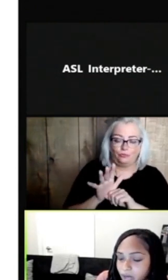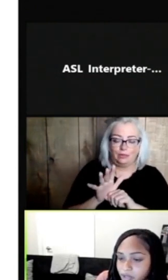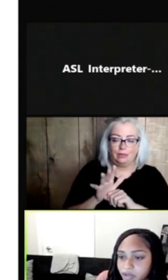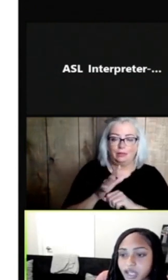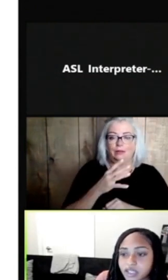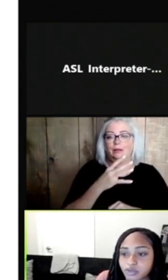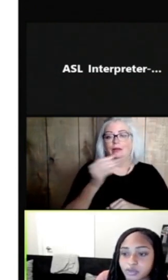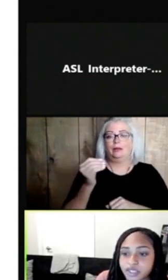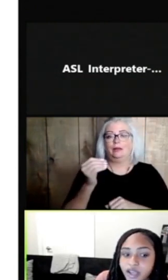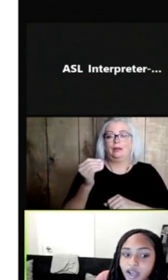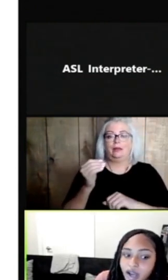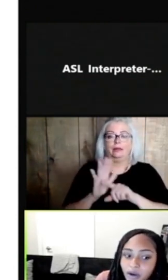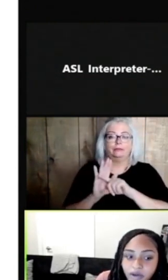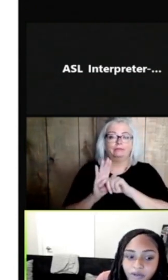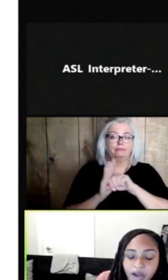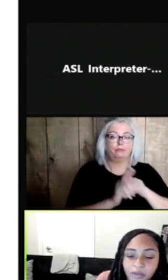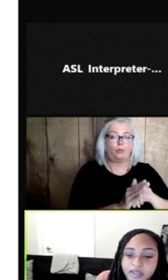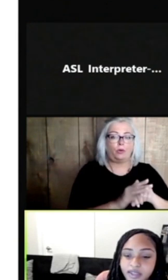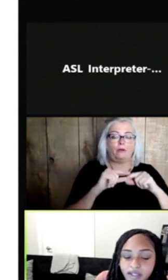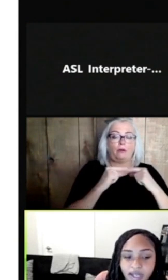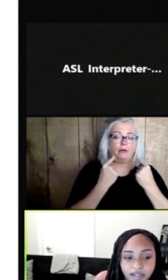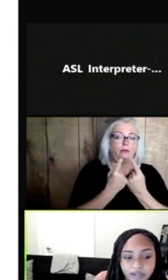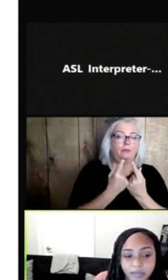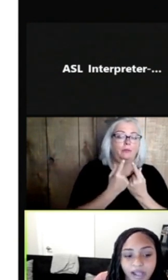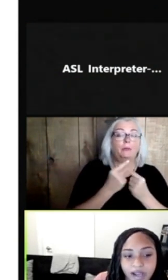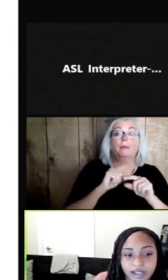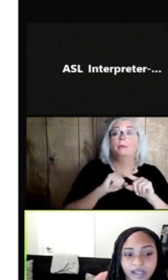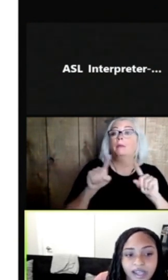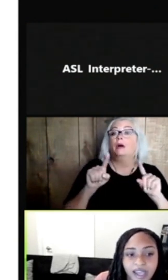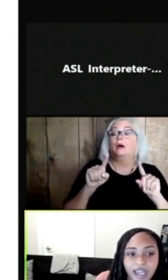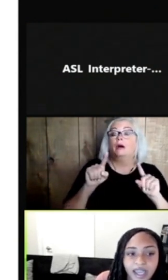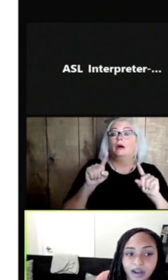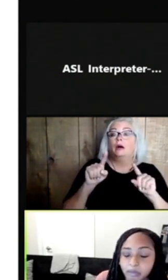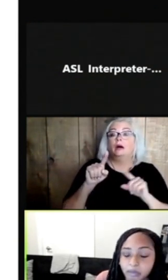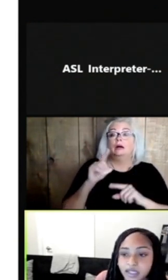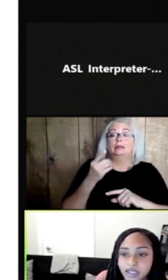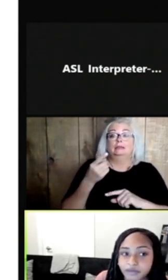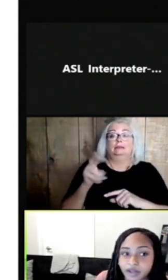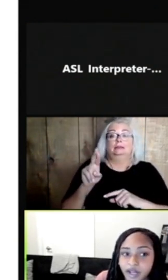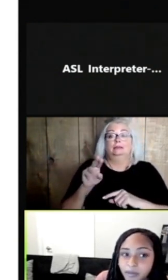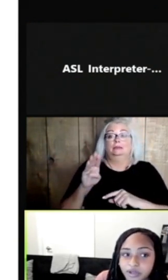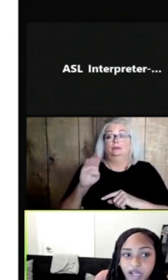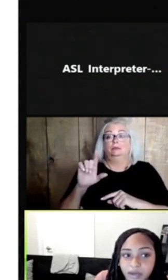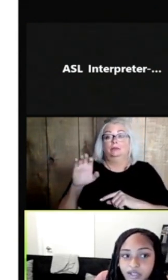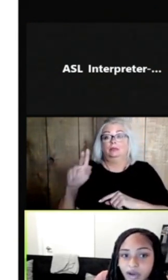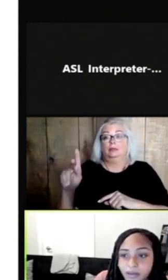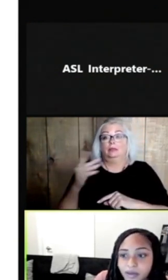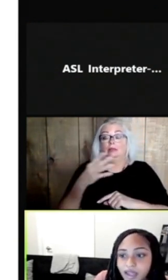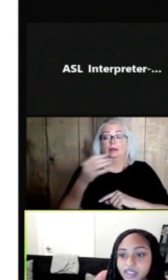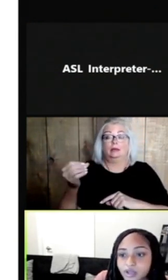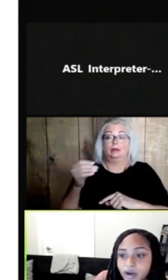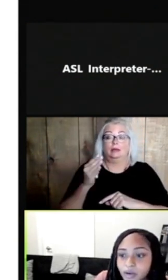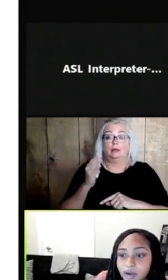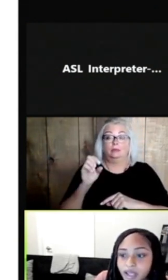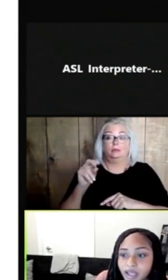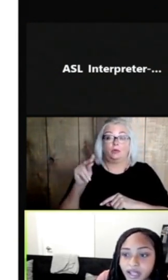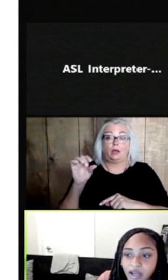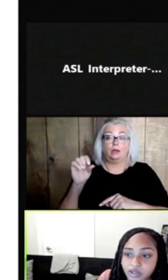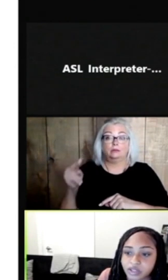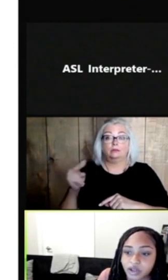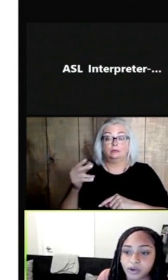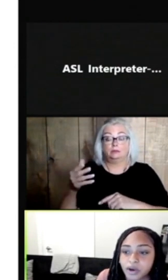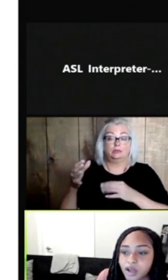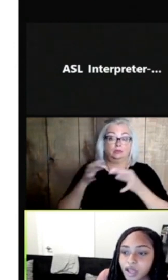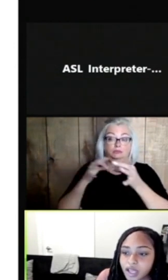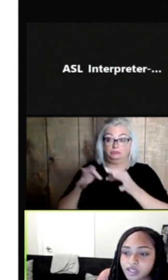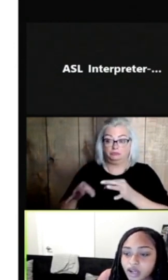in minoritized groups. However, I will say that Drs. Block and Brunson did a phenomenal job describing that. So I'll go ahead and I'll